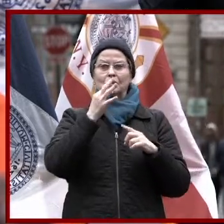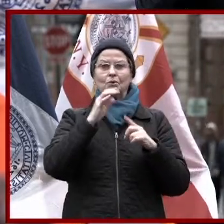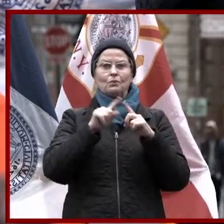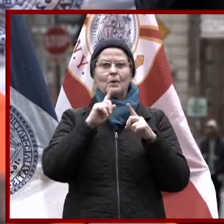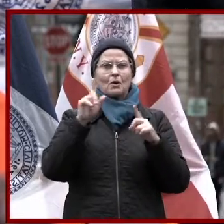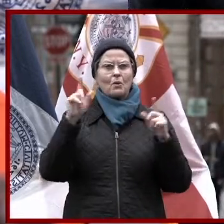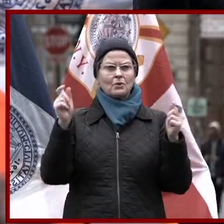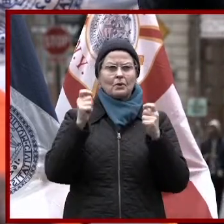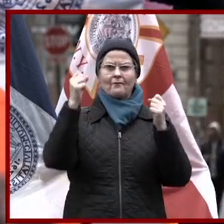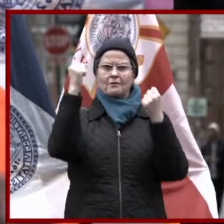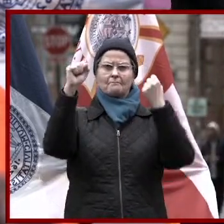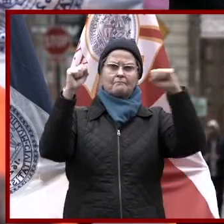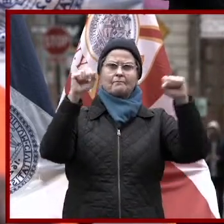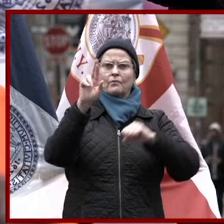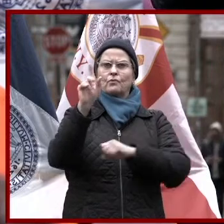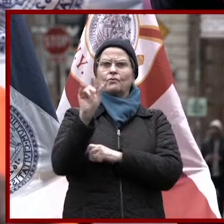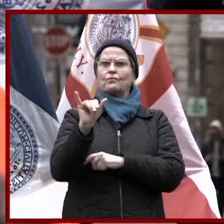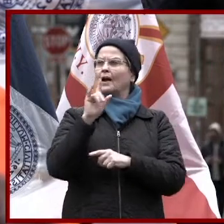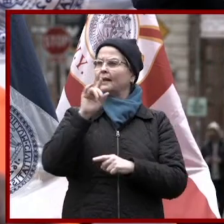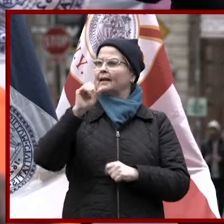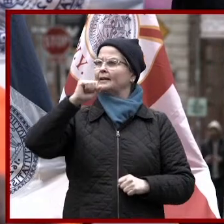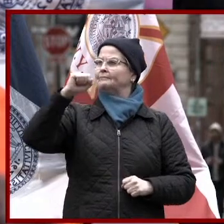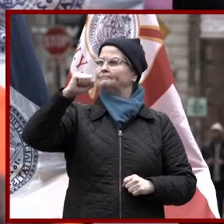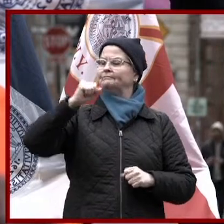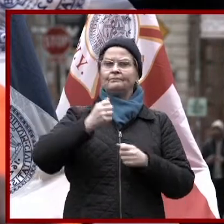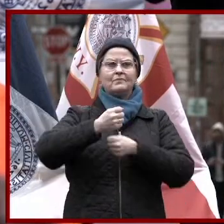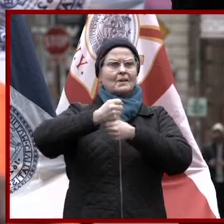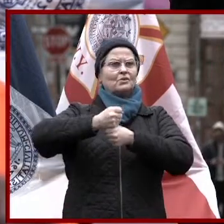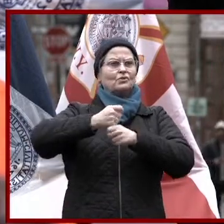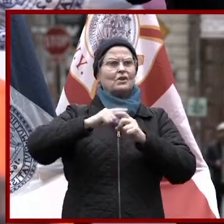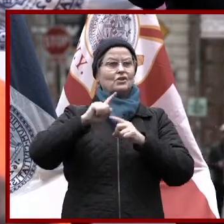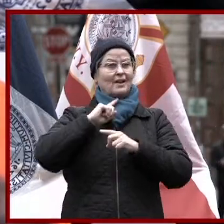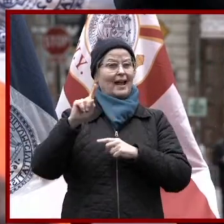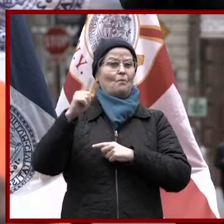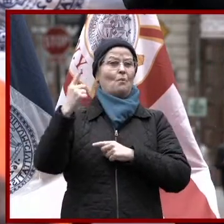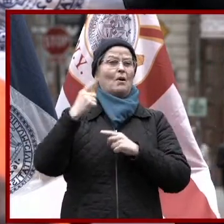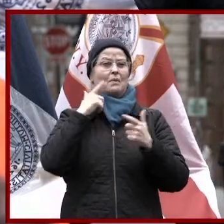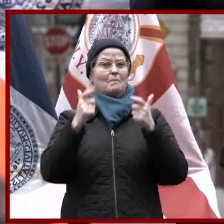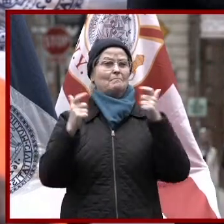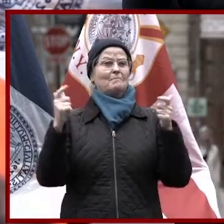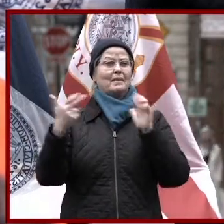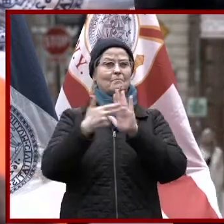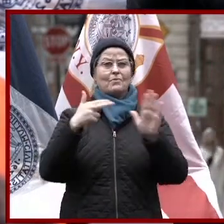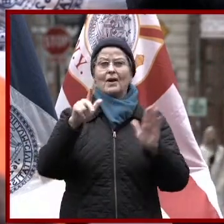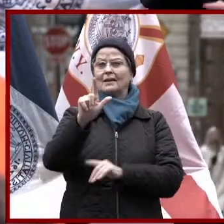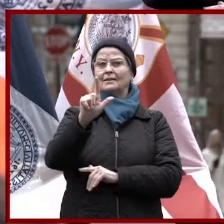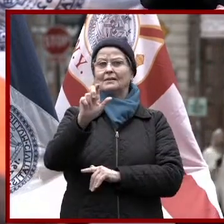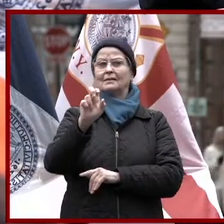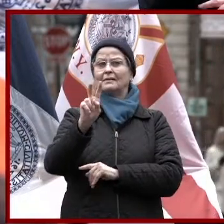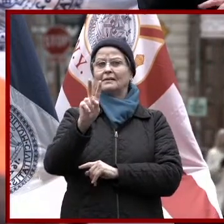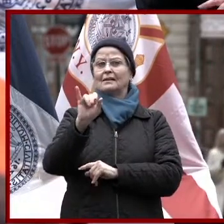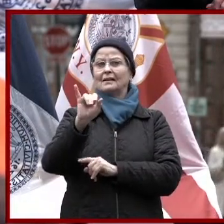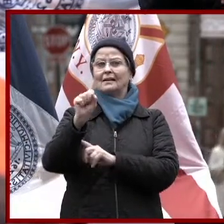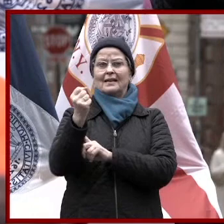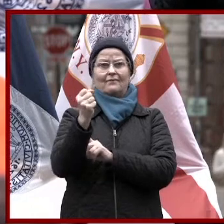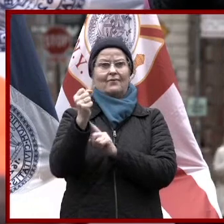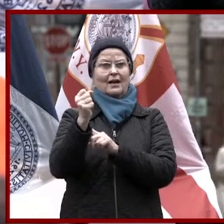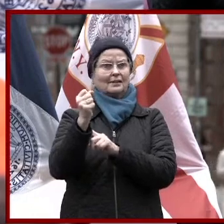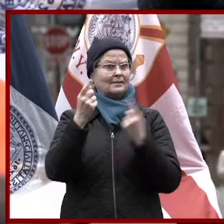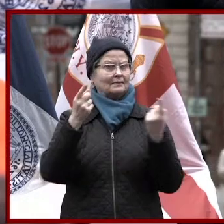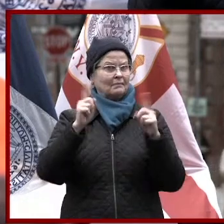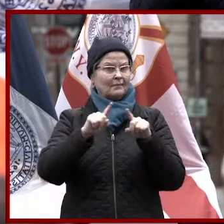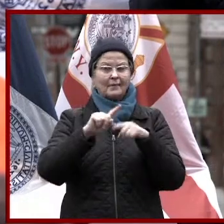and demonstration at one of the leading brands in this country, Levi's. It will take place at Times